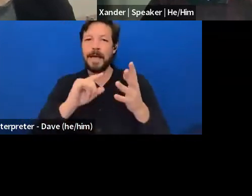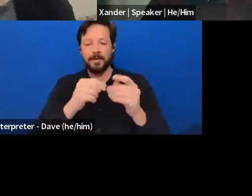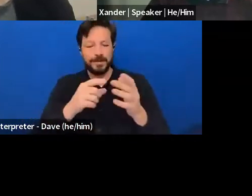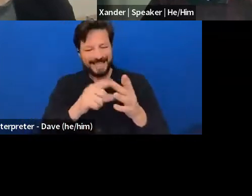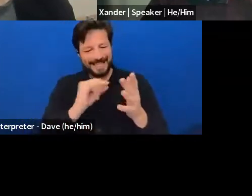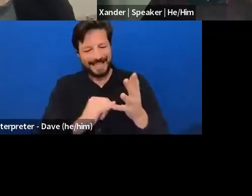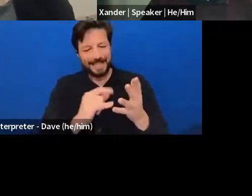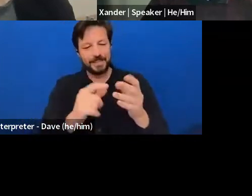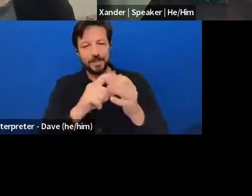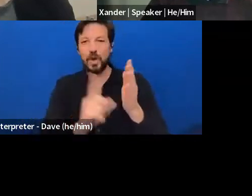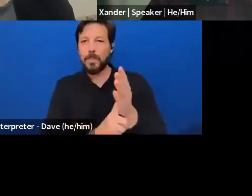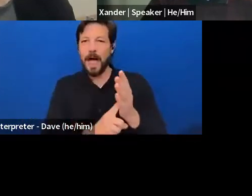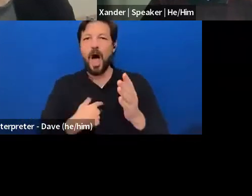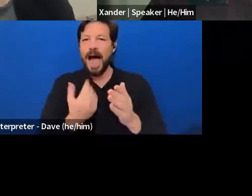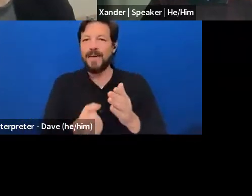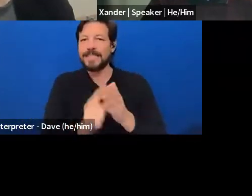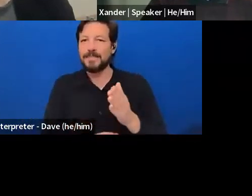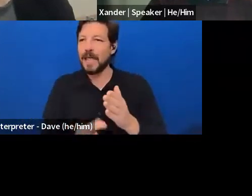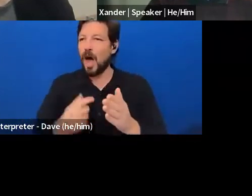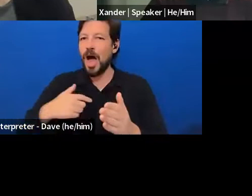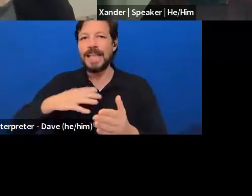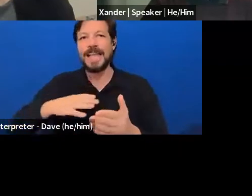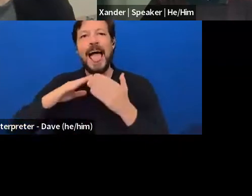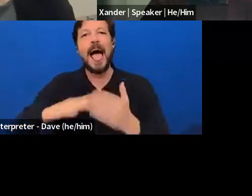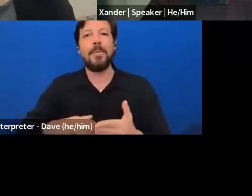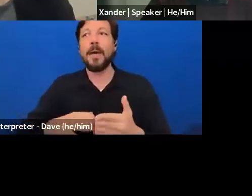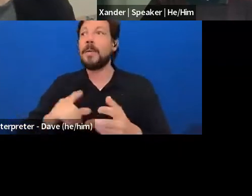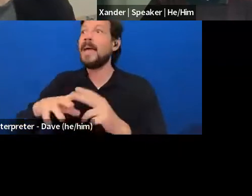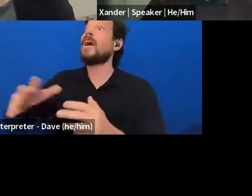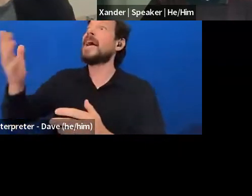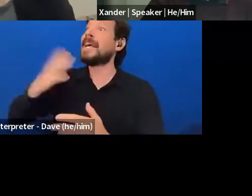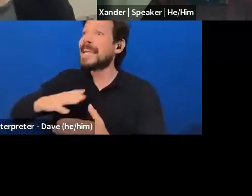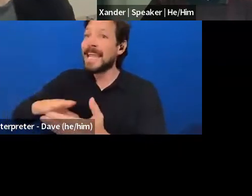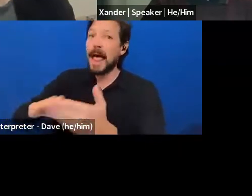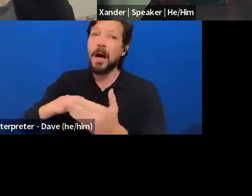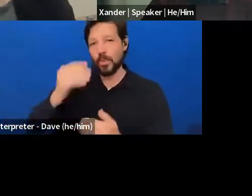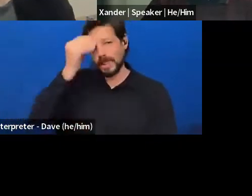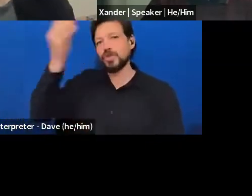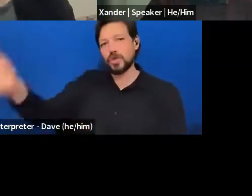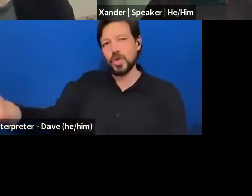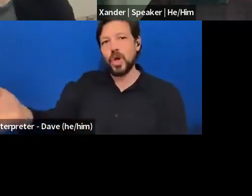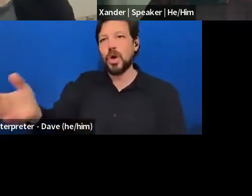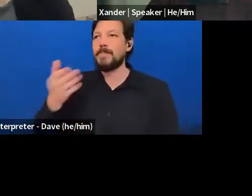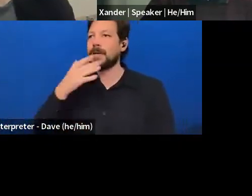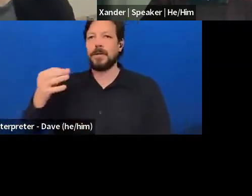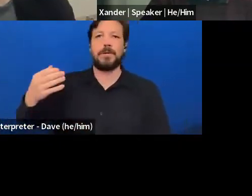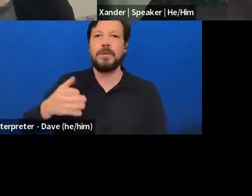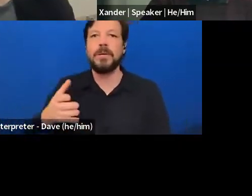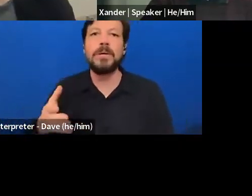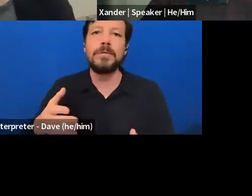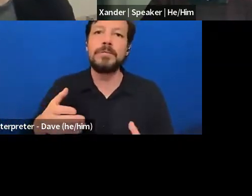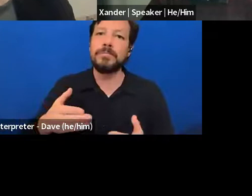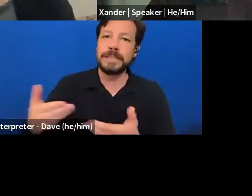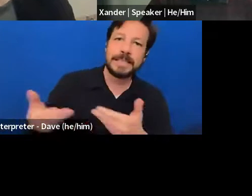to do some things. But if I need some help, I'll let you know. So then I was able to advocate for